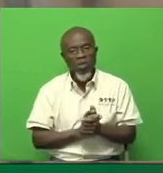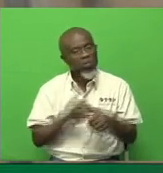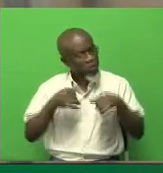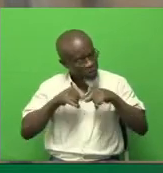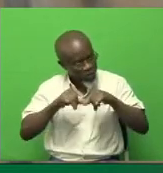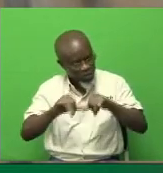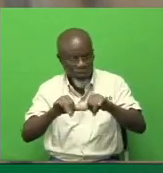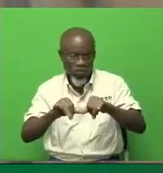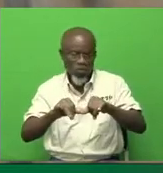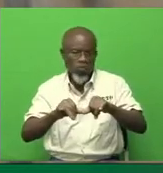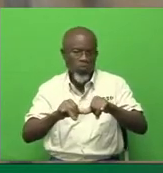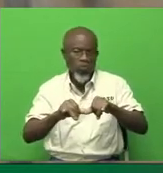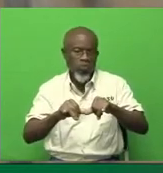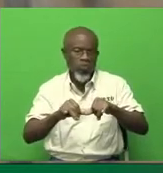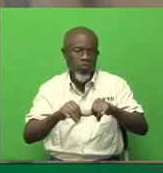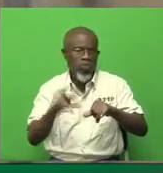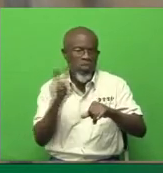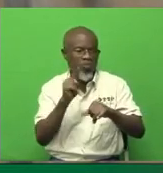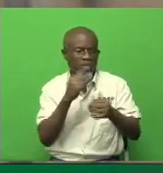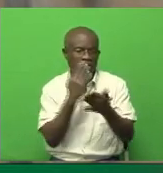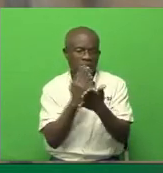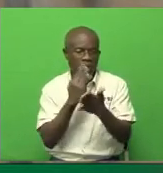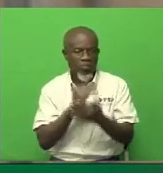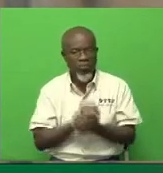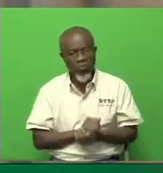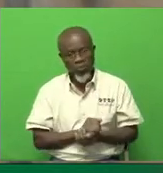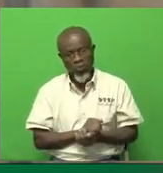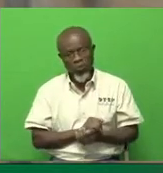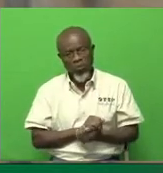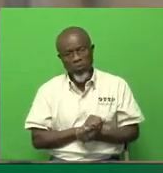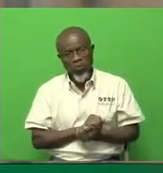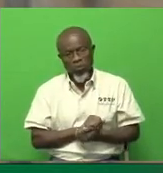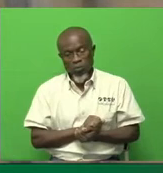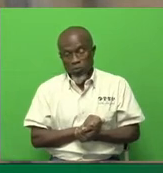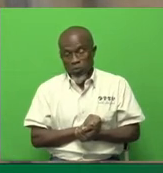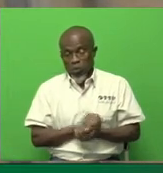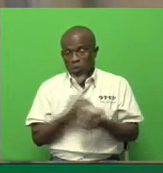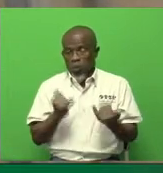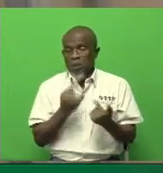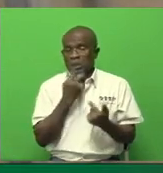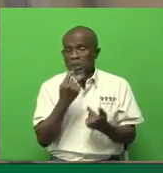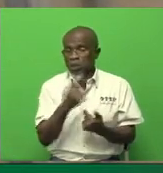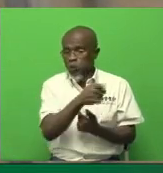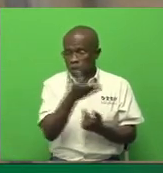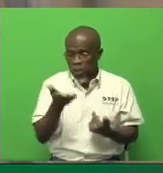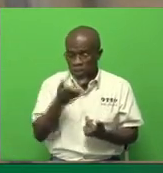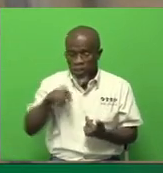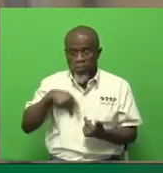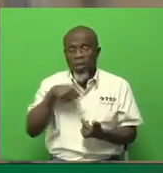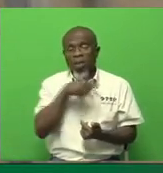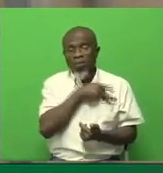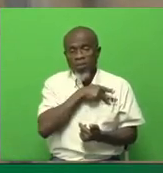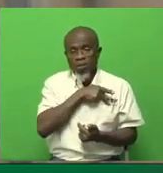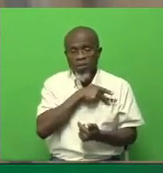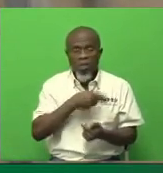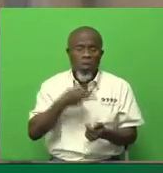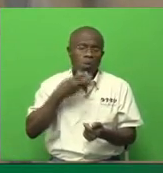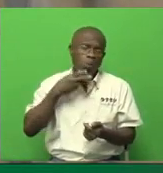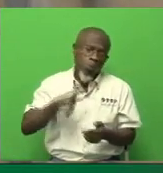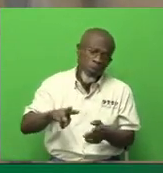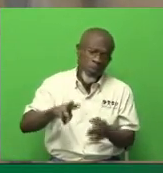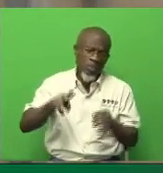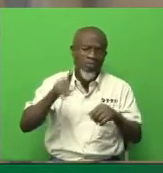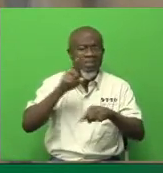back I want to Joy to the attention of this honorable house that even in the worst of times Madam speaker